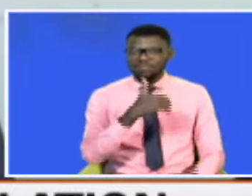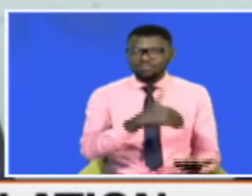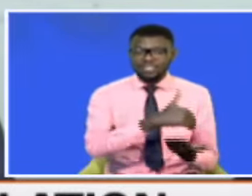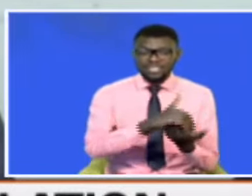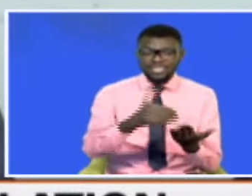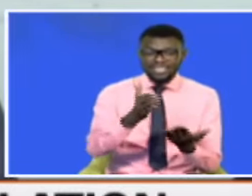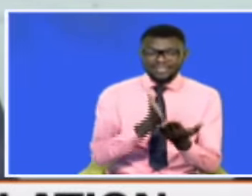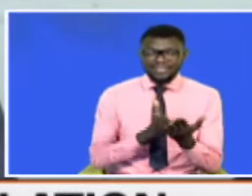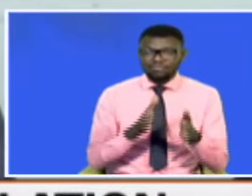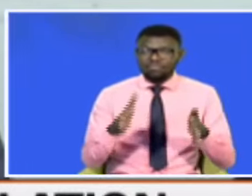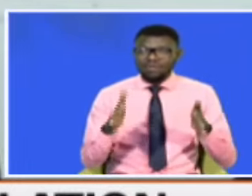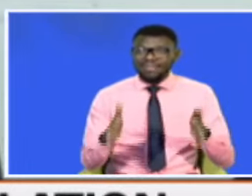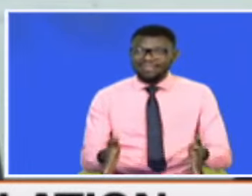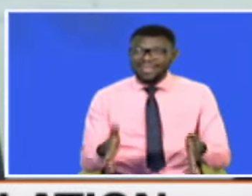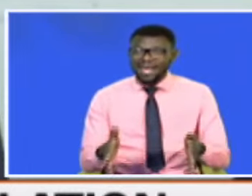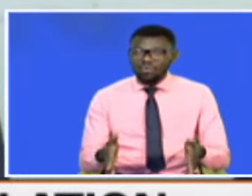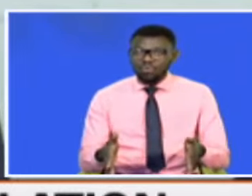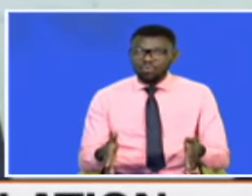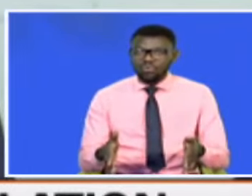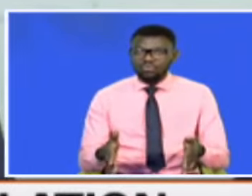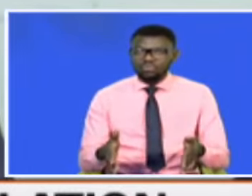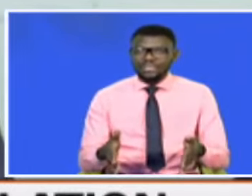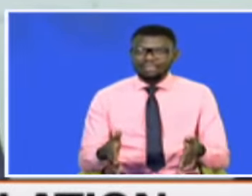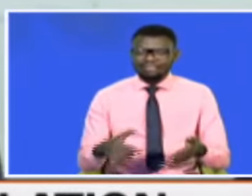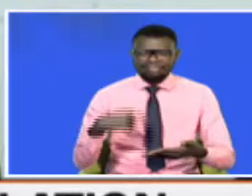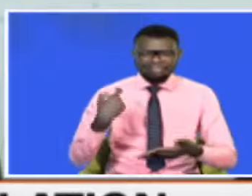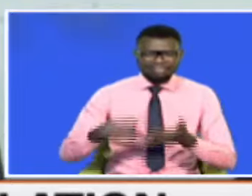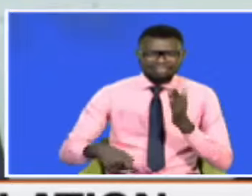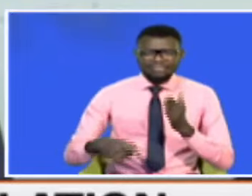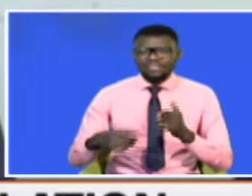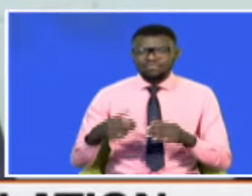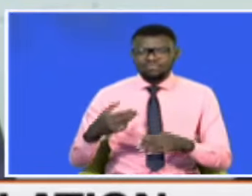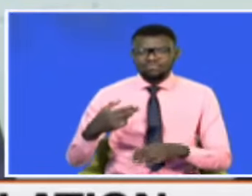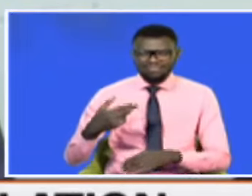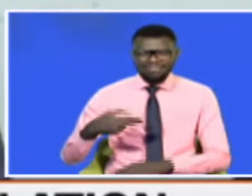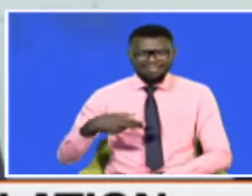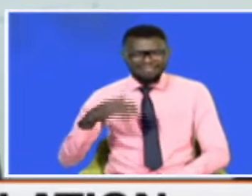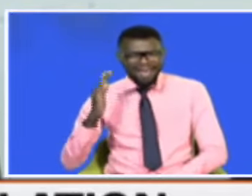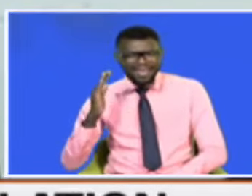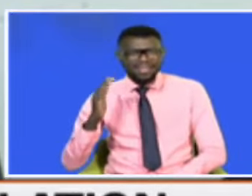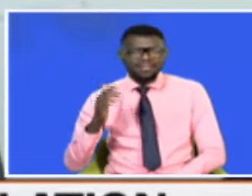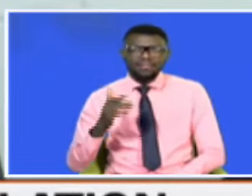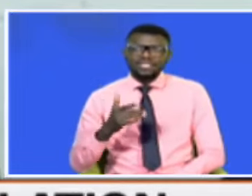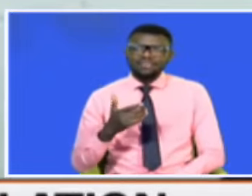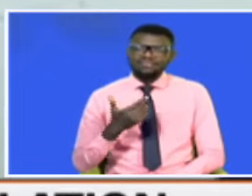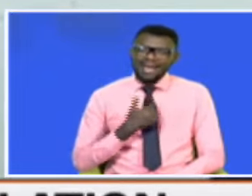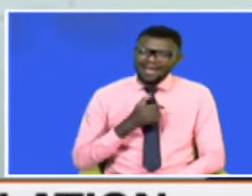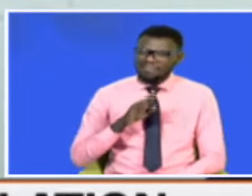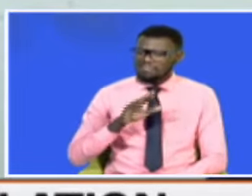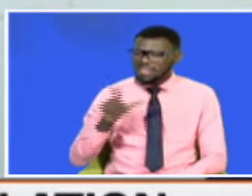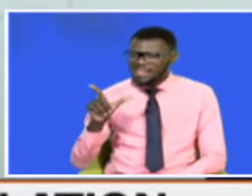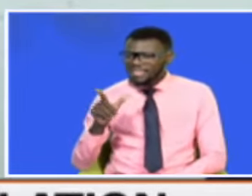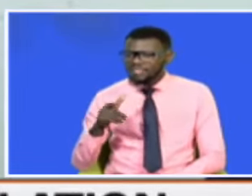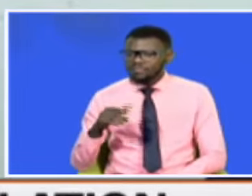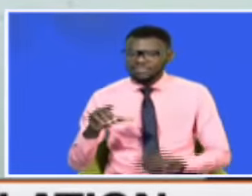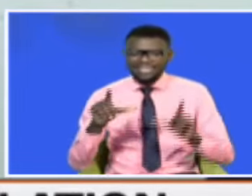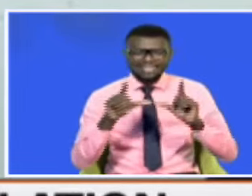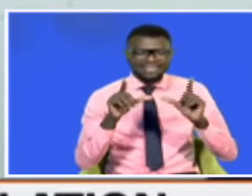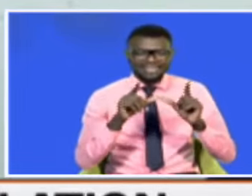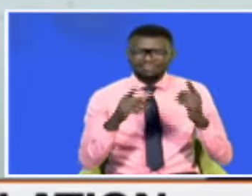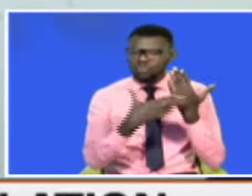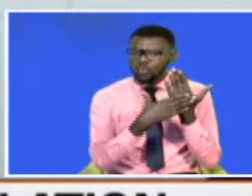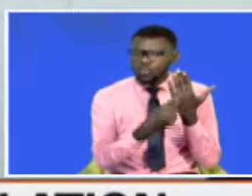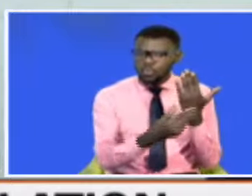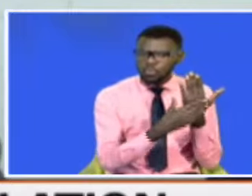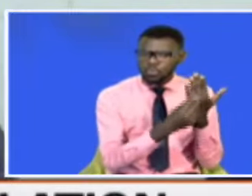that we are in a high interest regime period. There is the issue of pending bills. We've got the multiplicity and duplicity of licenses in the counties.